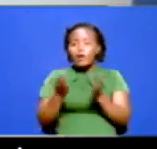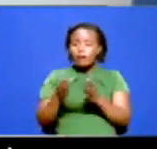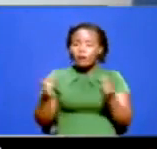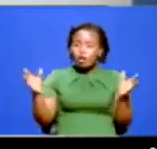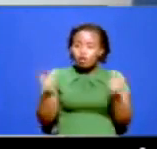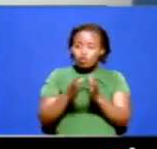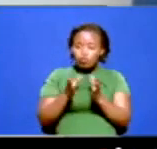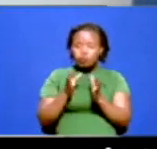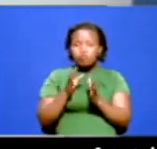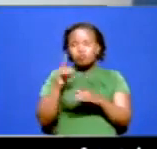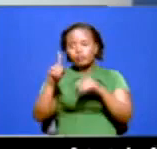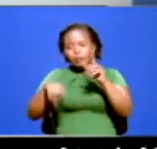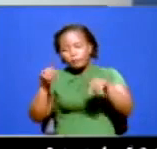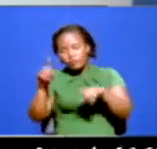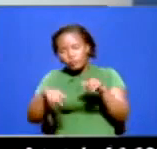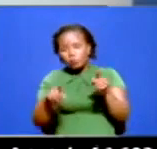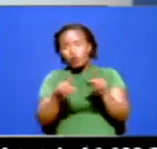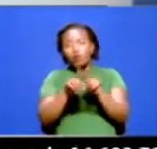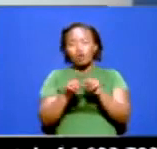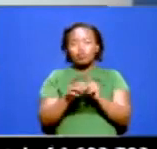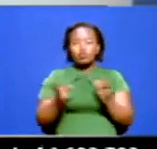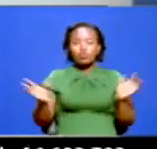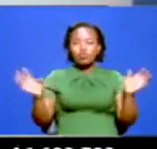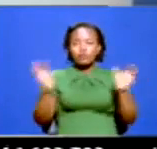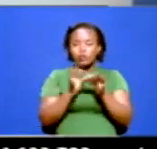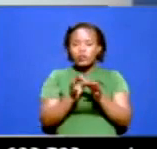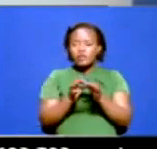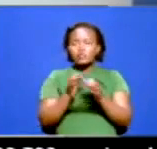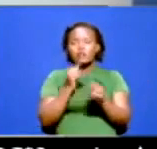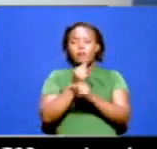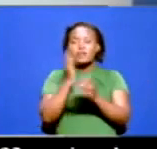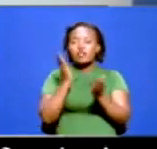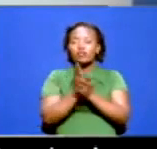reconfigured into into a